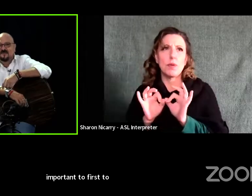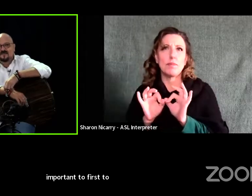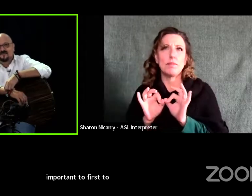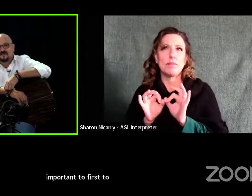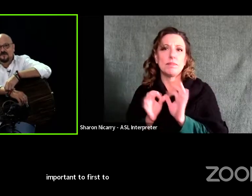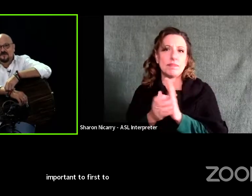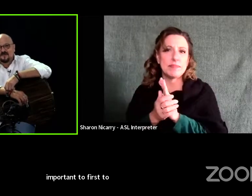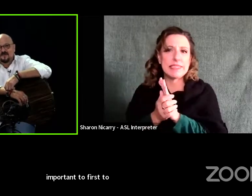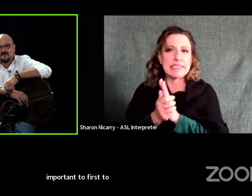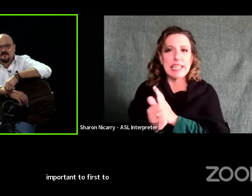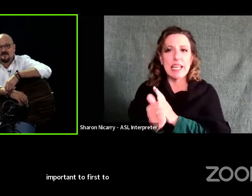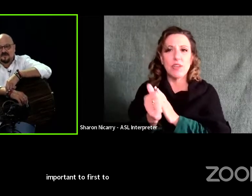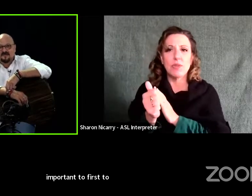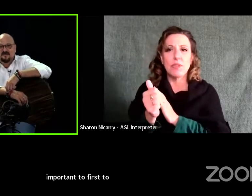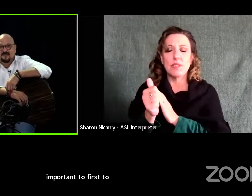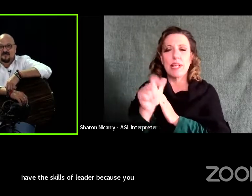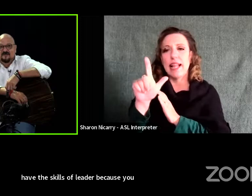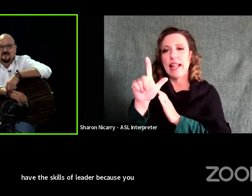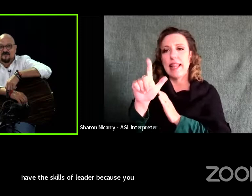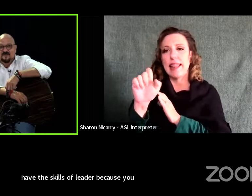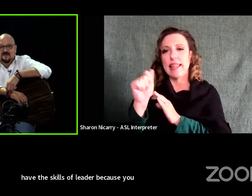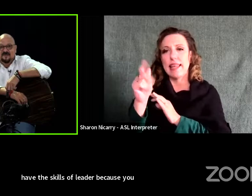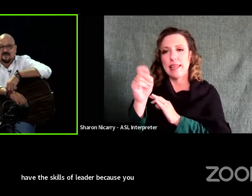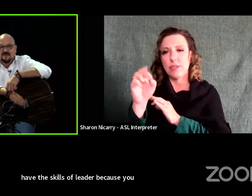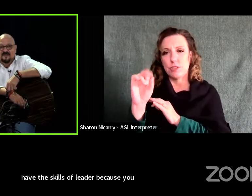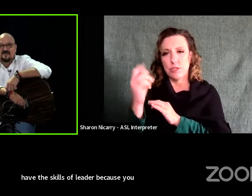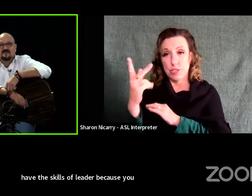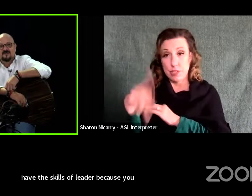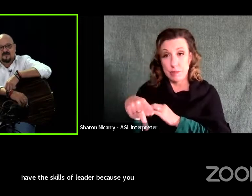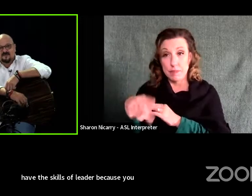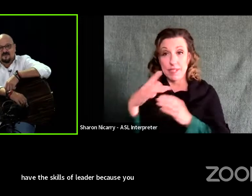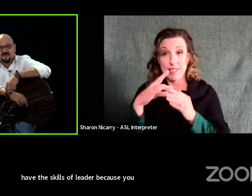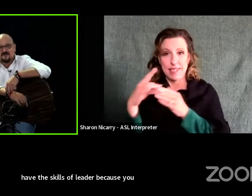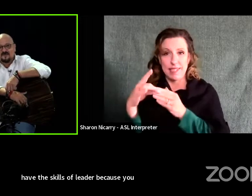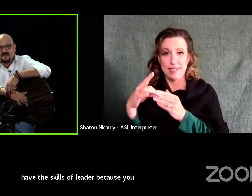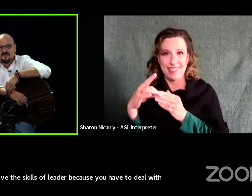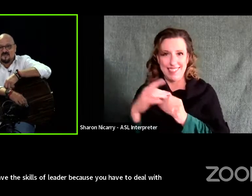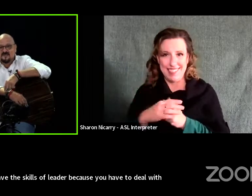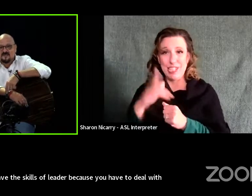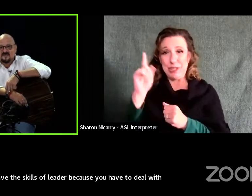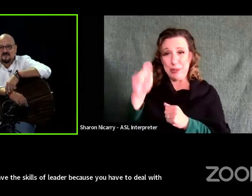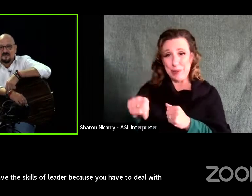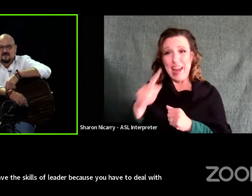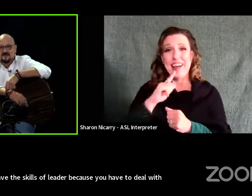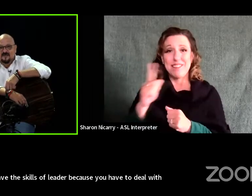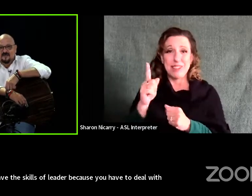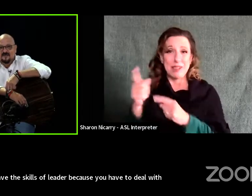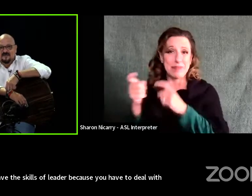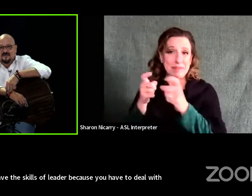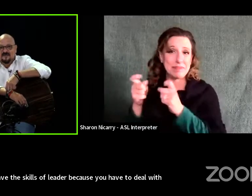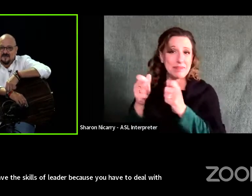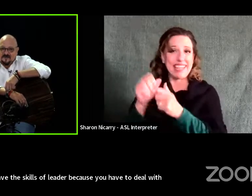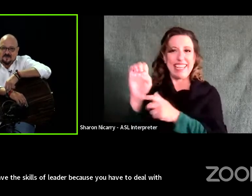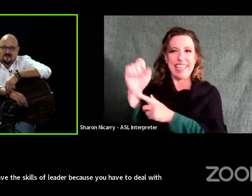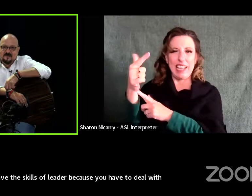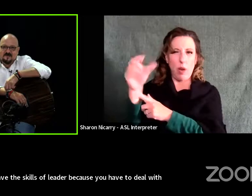skills of leader, because you have to deal with the egos of the musicians, with the egos of the